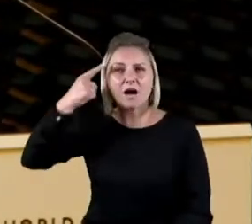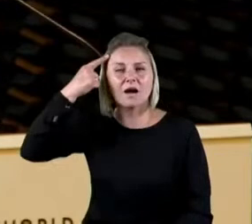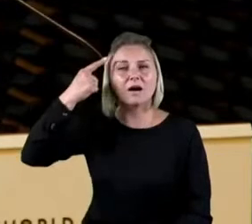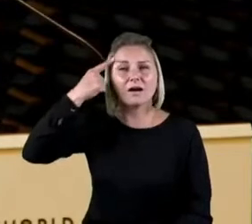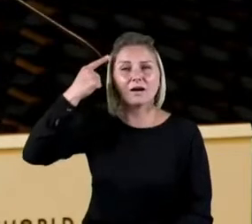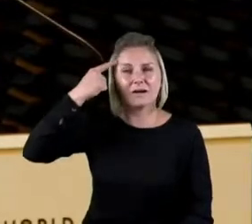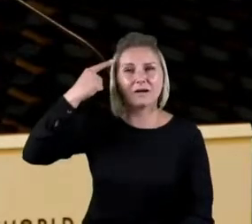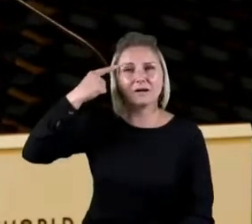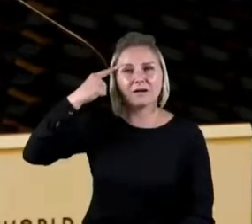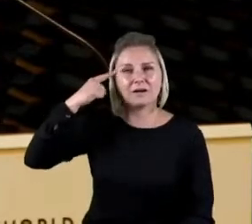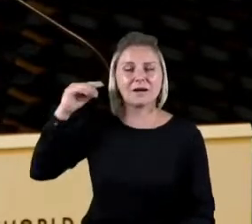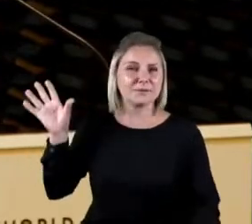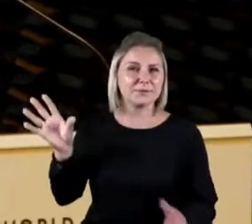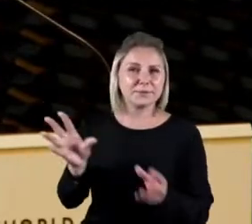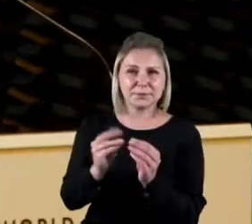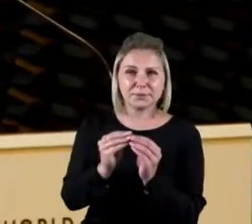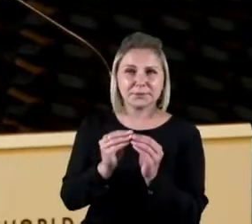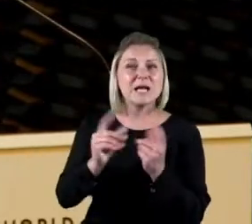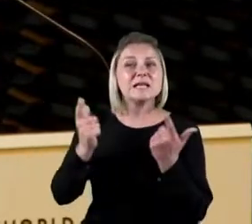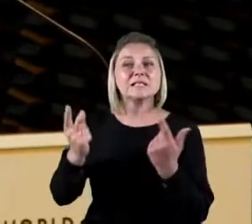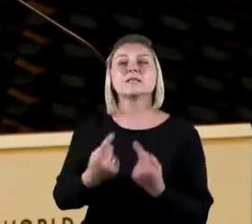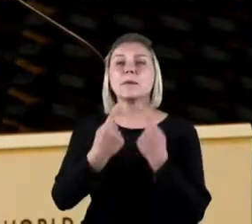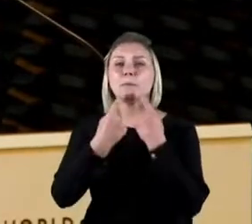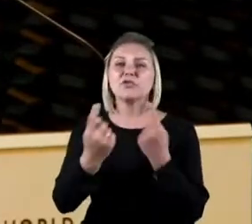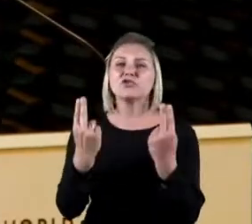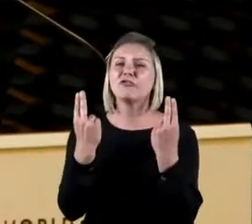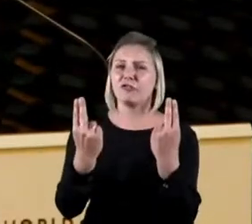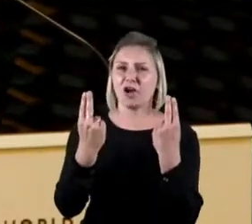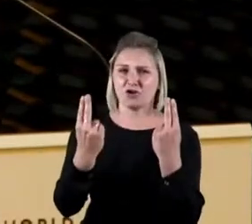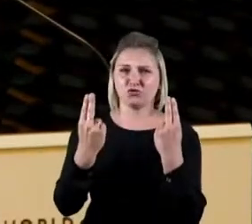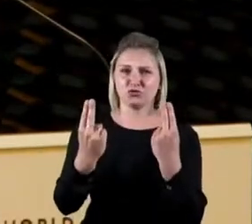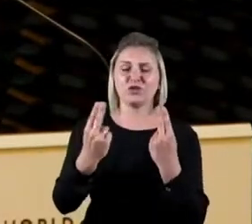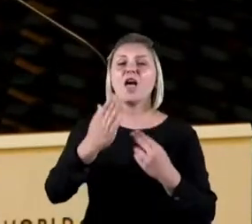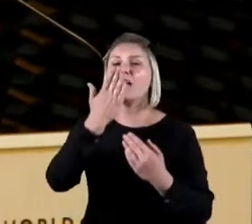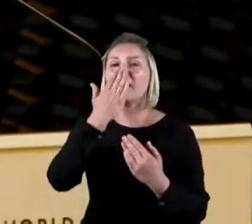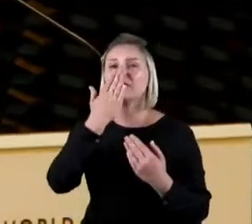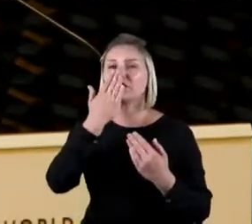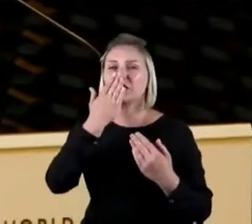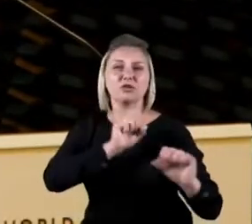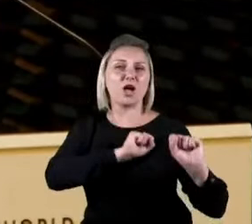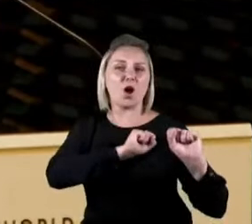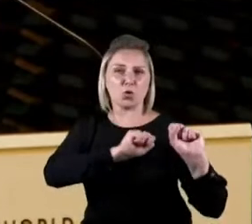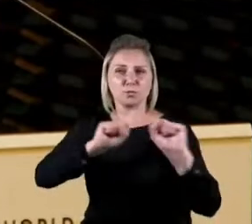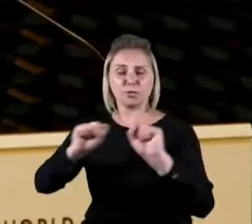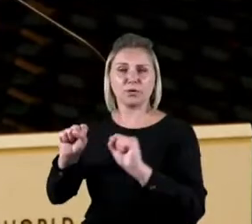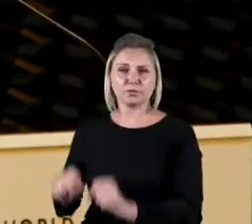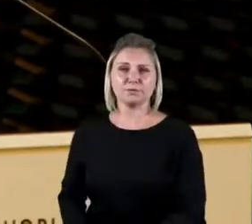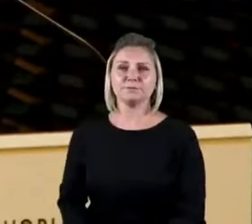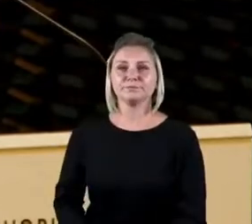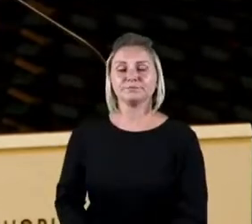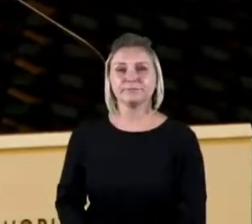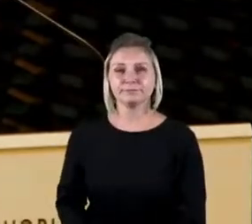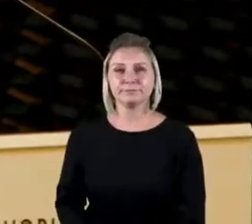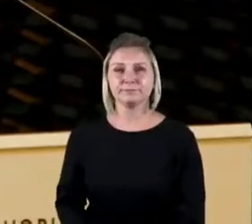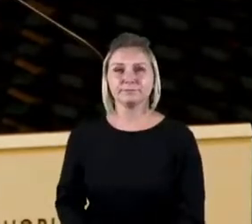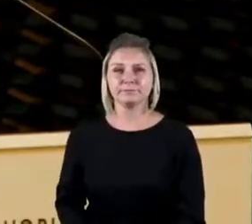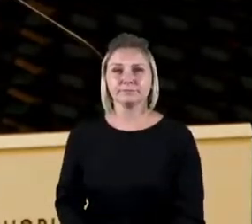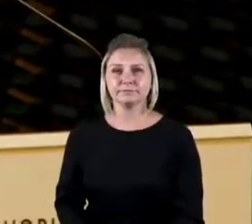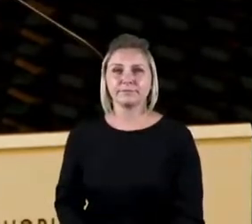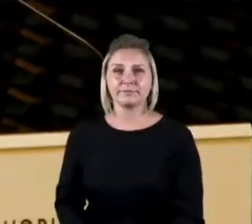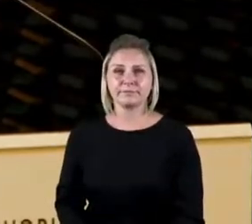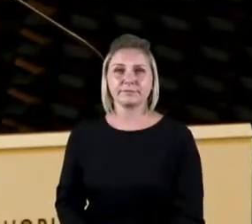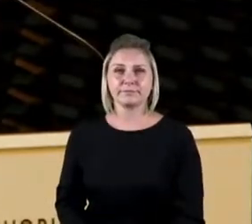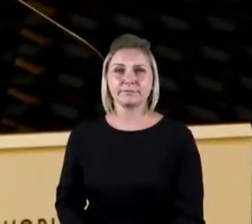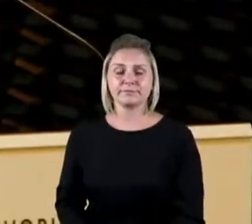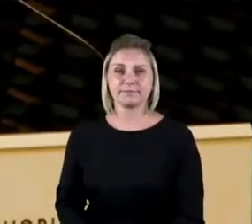said: sustainability, opportunity, digital development, digital gaps that needs to be covered,